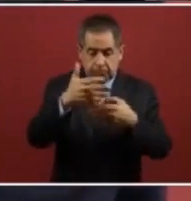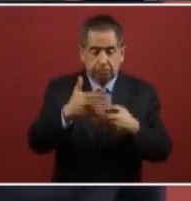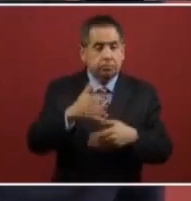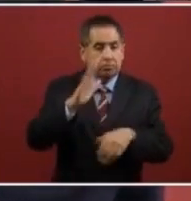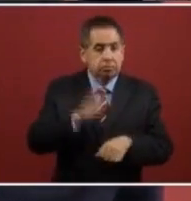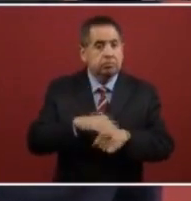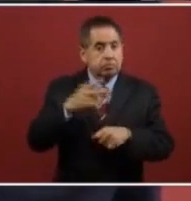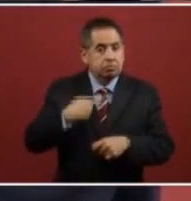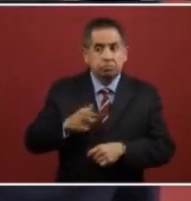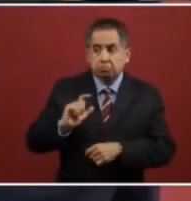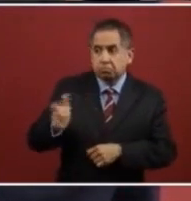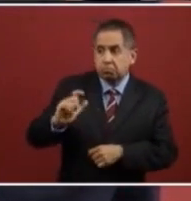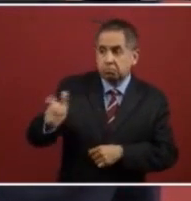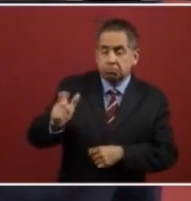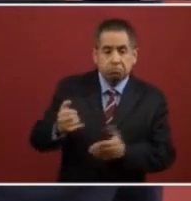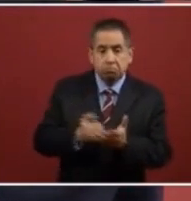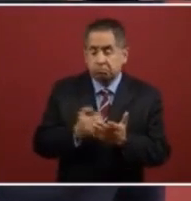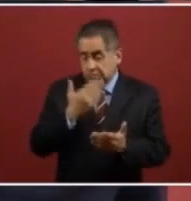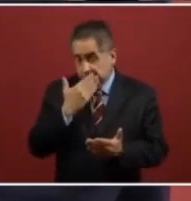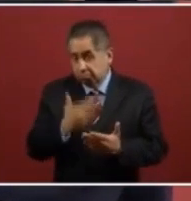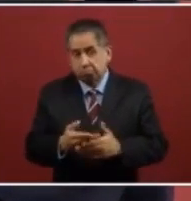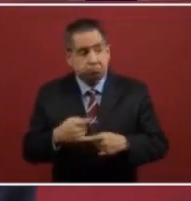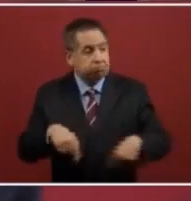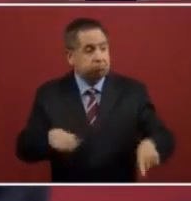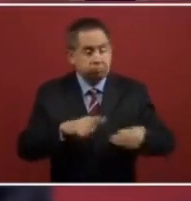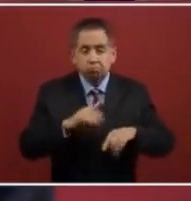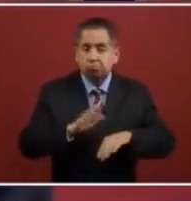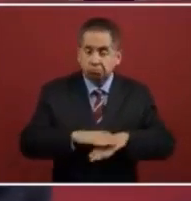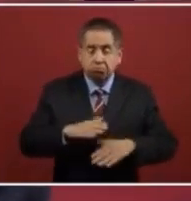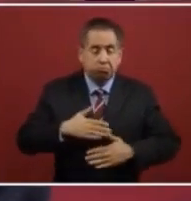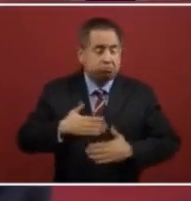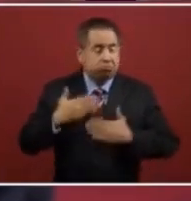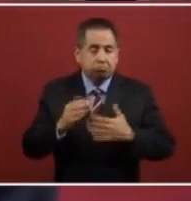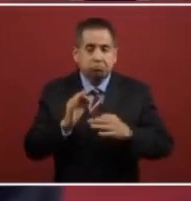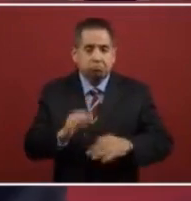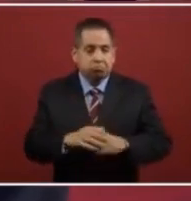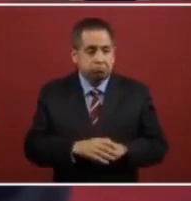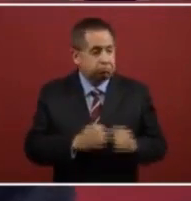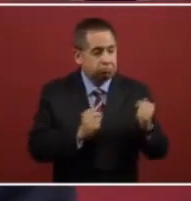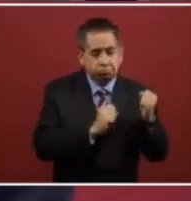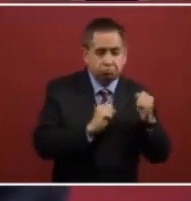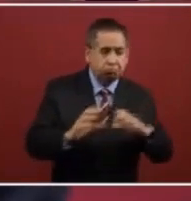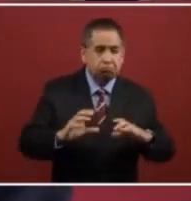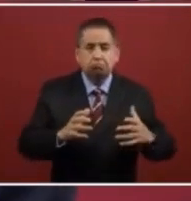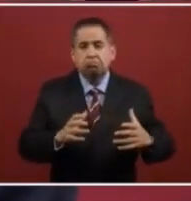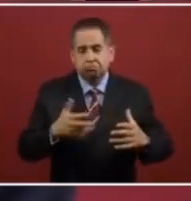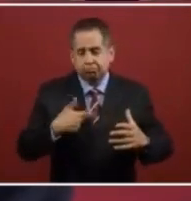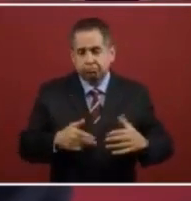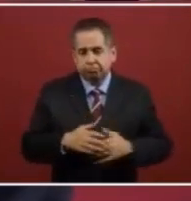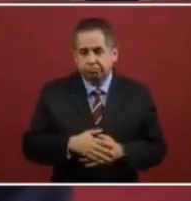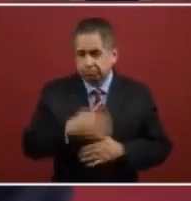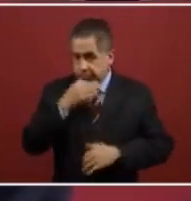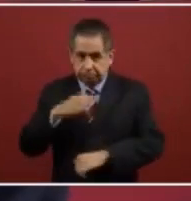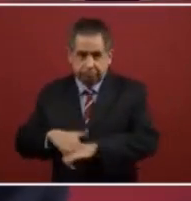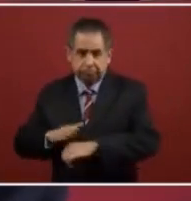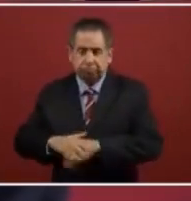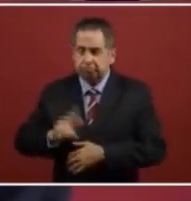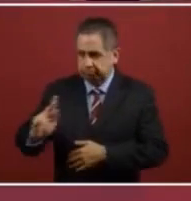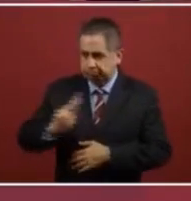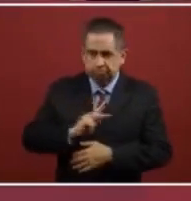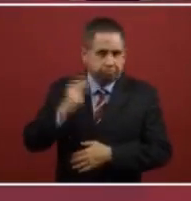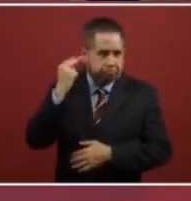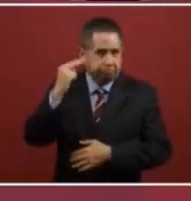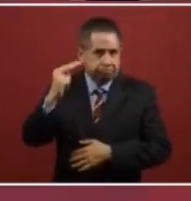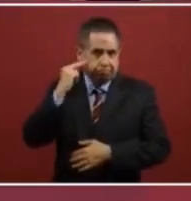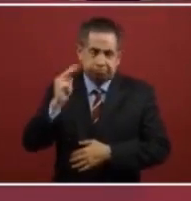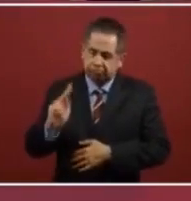year. So this shows that the people have more Entonces, confidence. Decirle a mis paisanos And so I want to veracruzanos, say to my people in